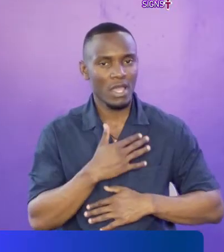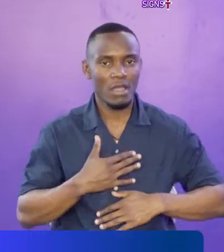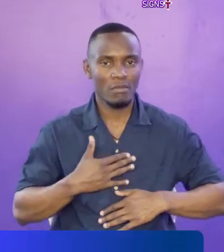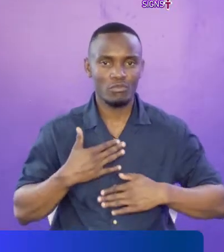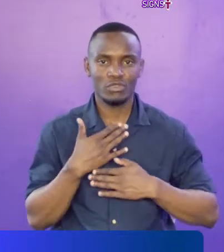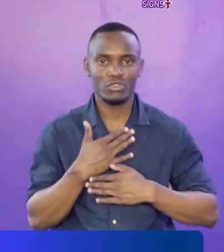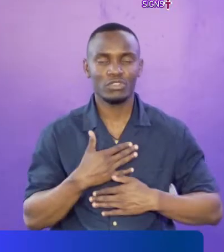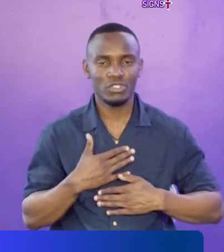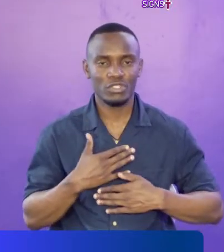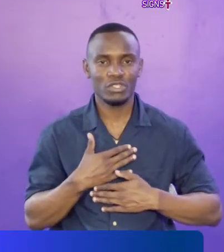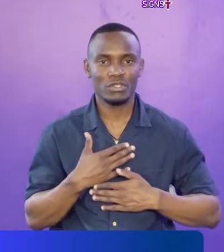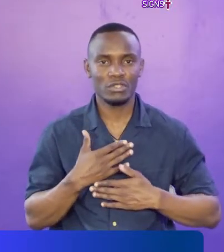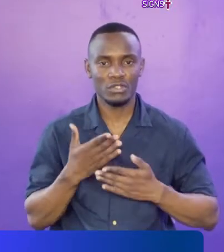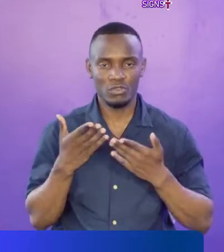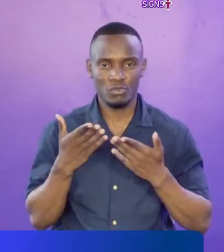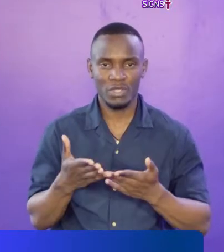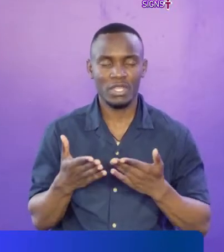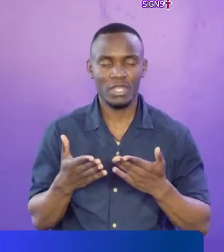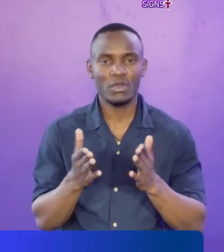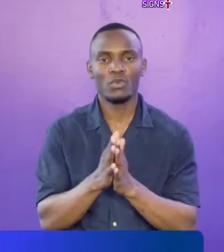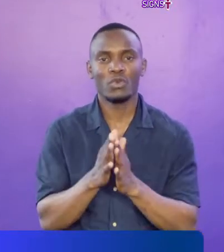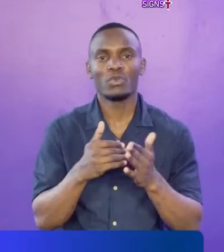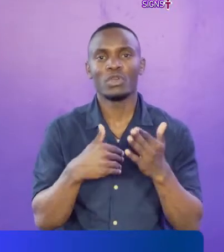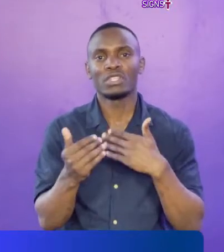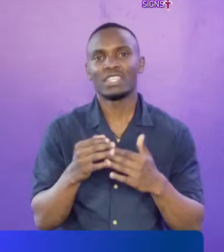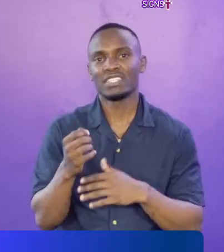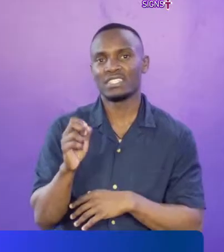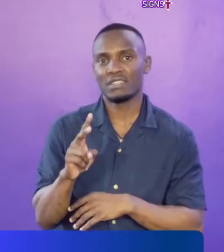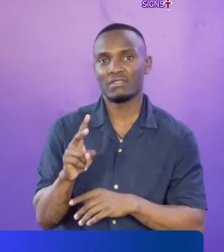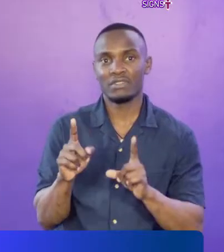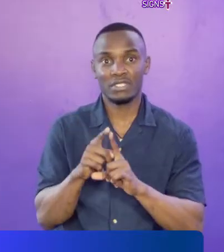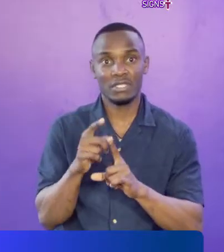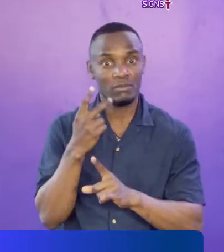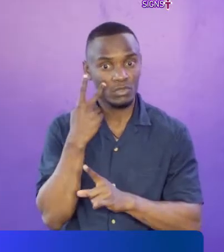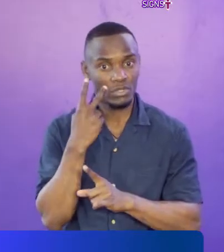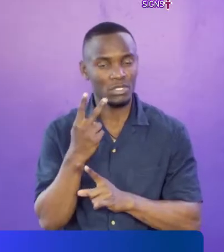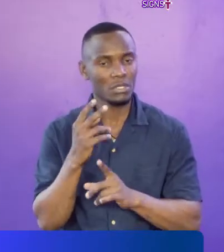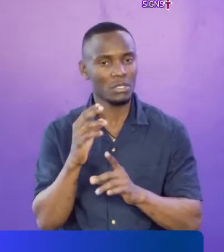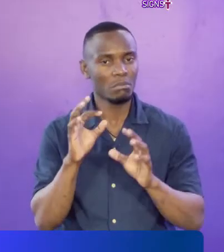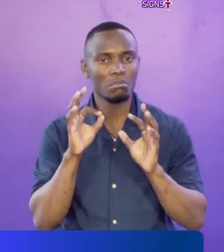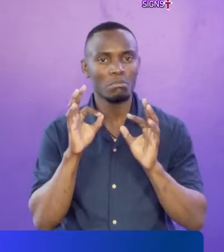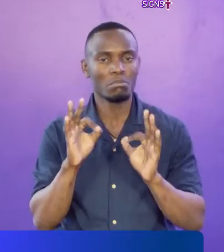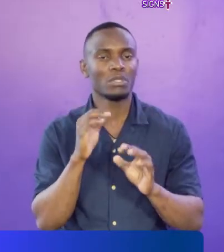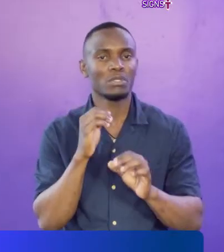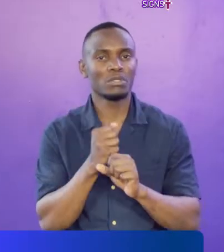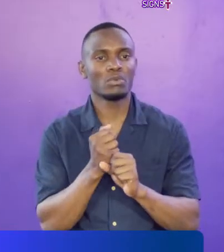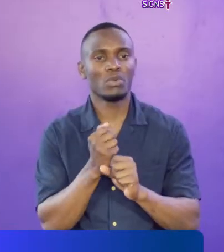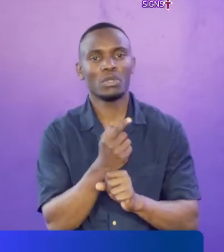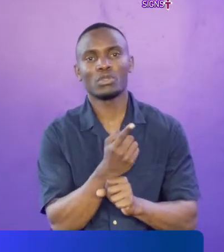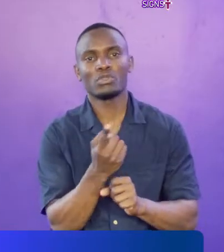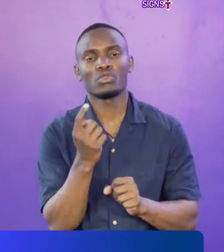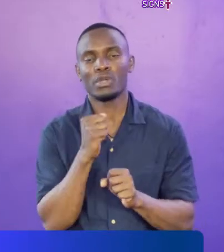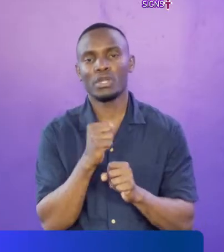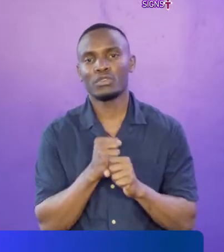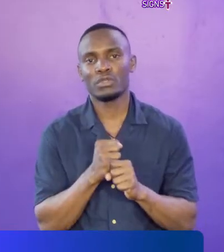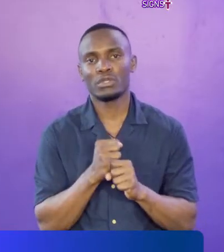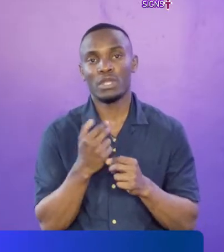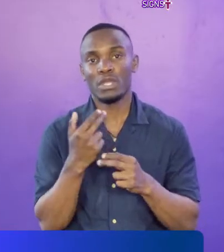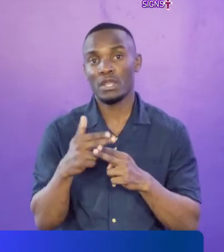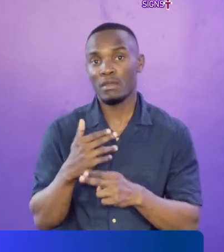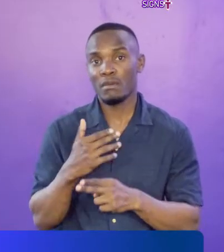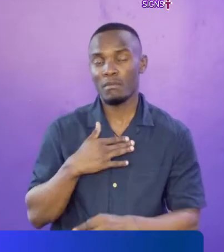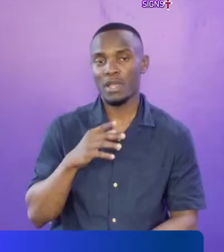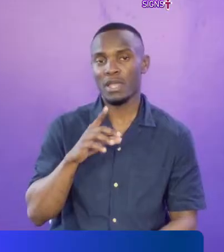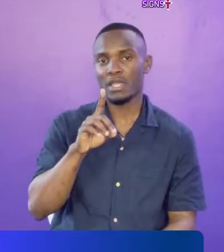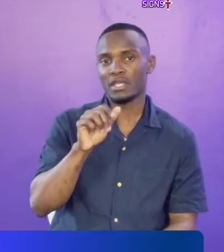of Science Media TV and the team, and also to see the incredible work that you are doing. So my name is David